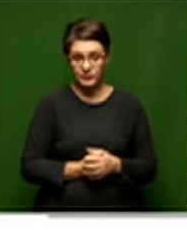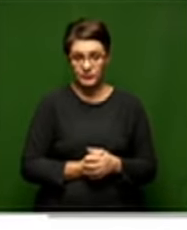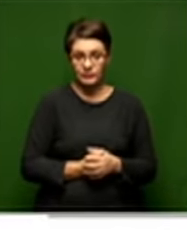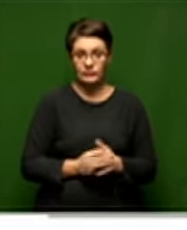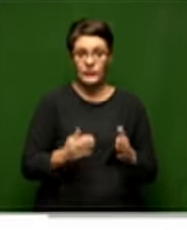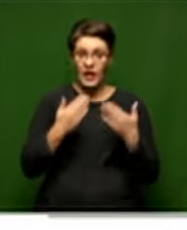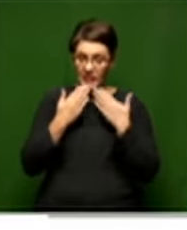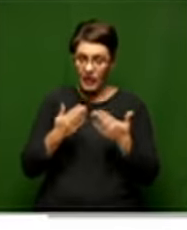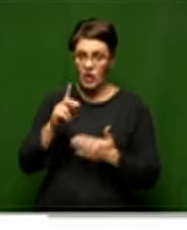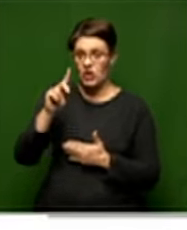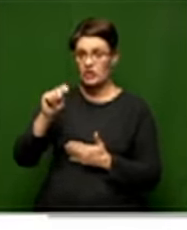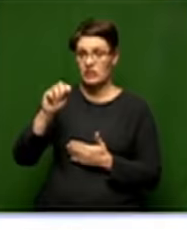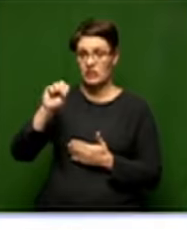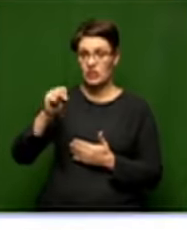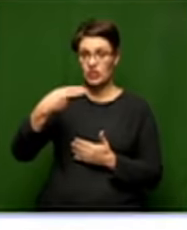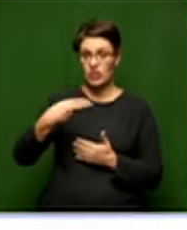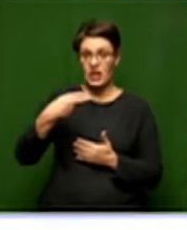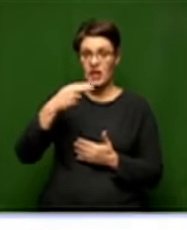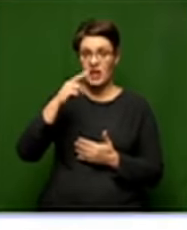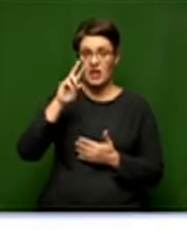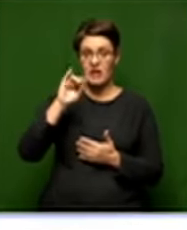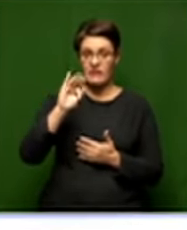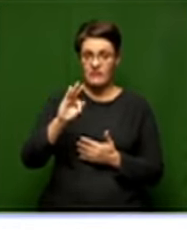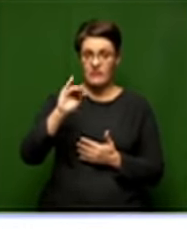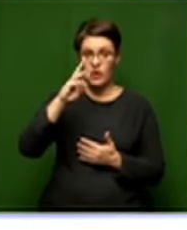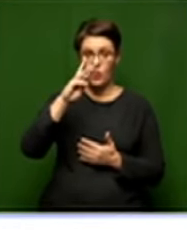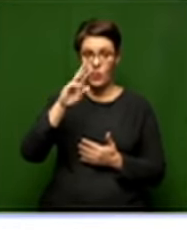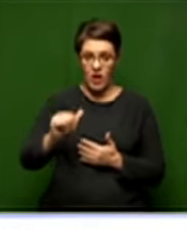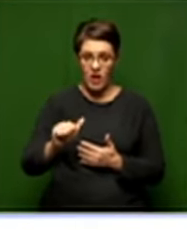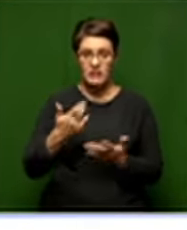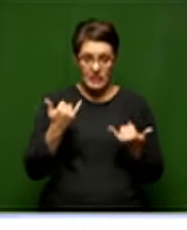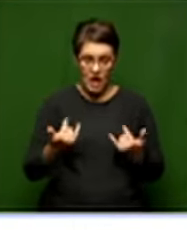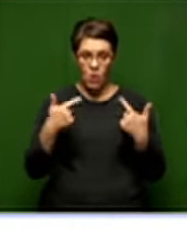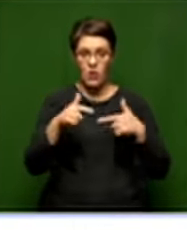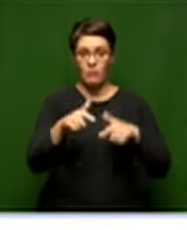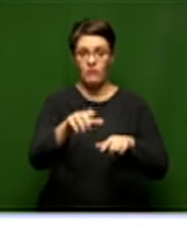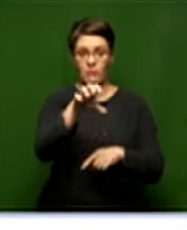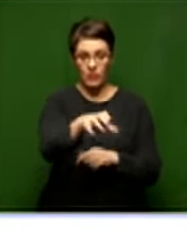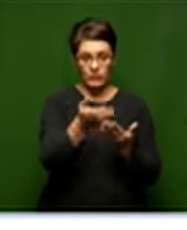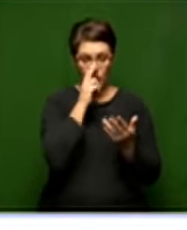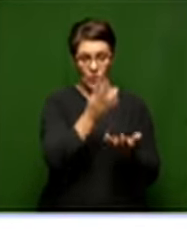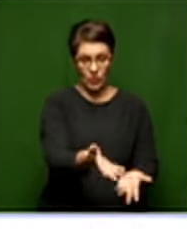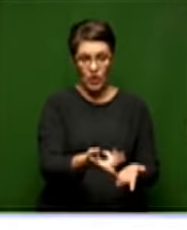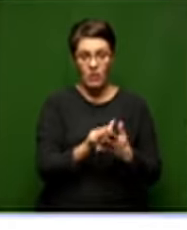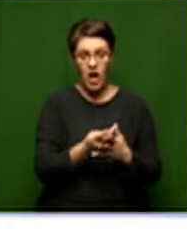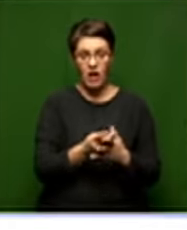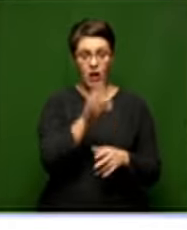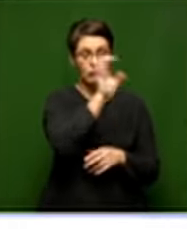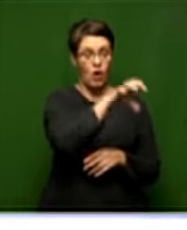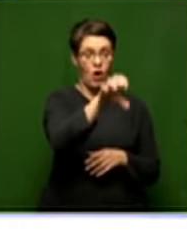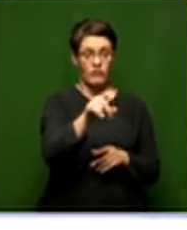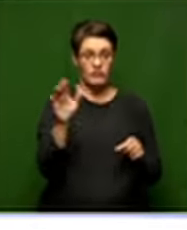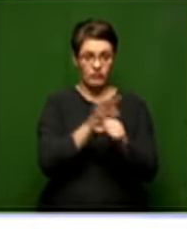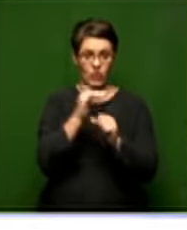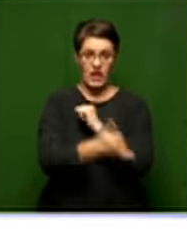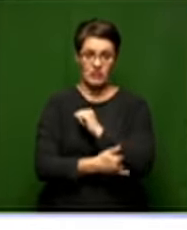Well, thank you, Chifu Mbedzi, and that's the picture as it stands right now in Limpopo province, and we'll be going across the country to all the provinces